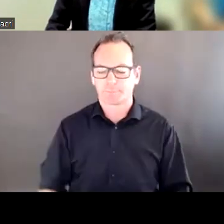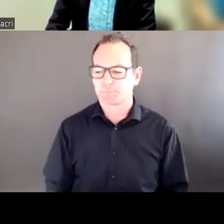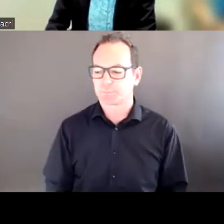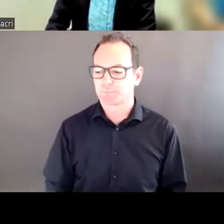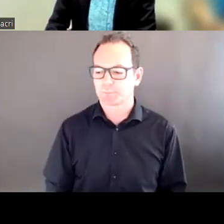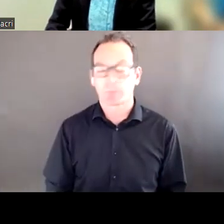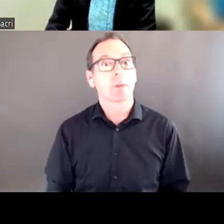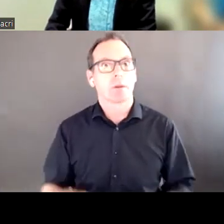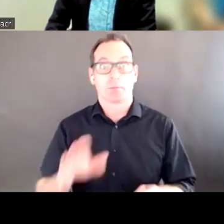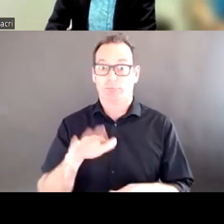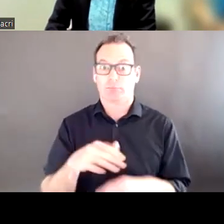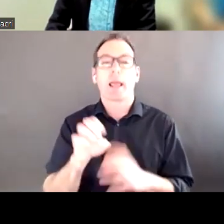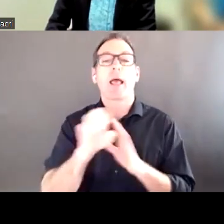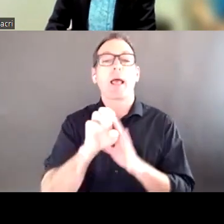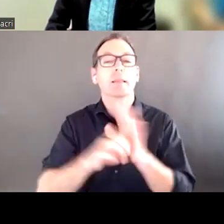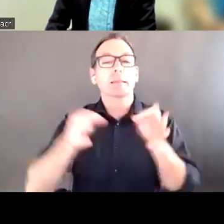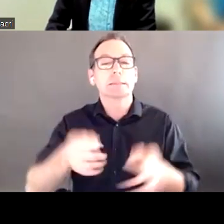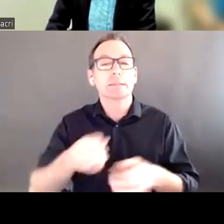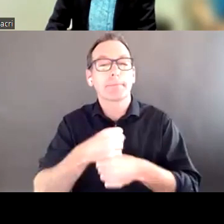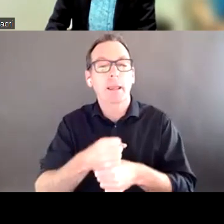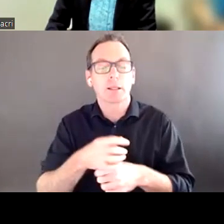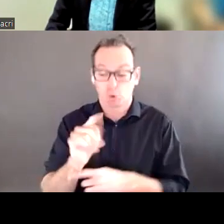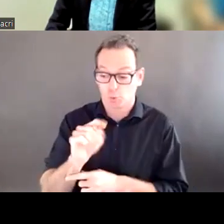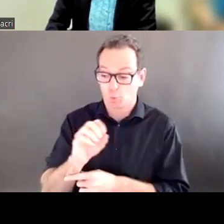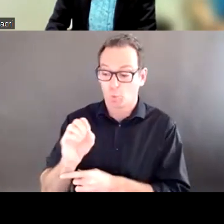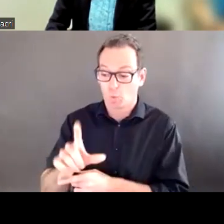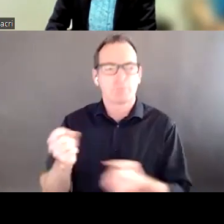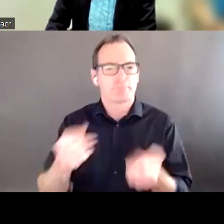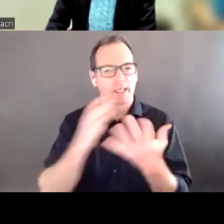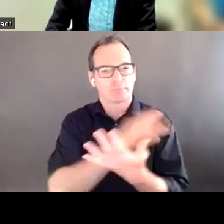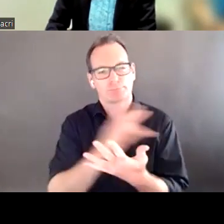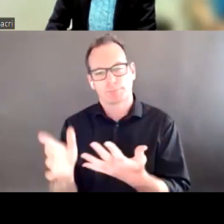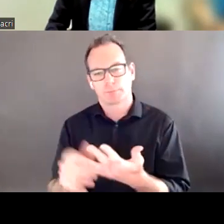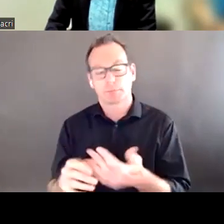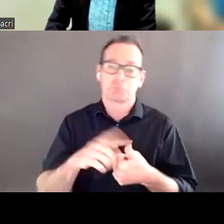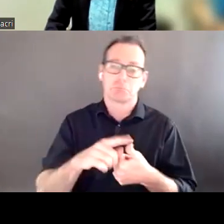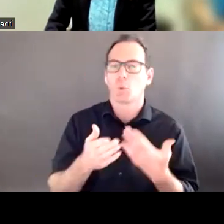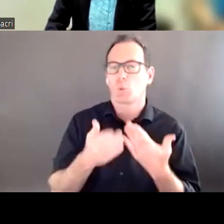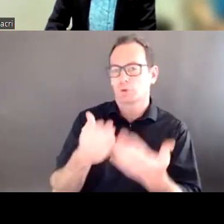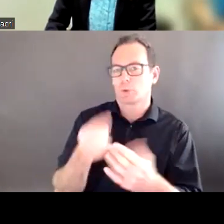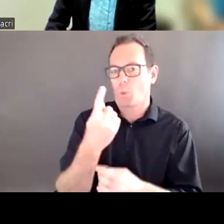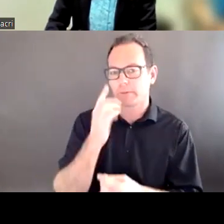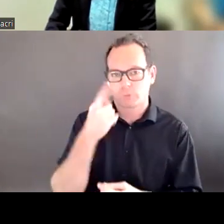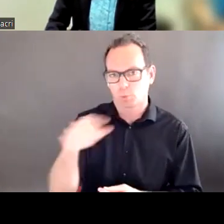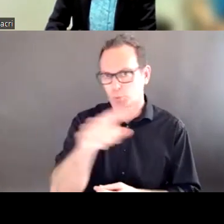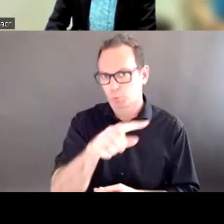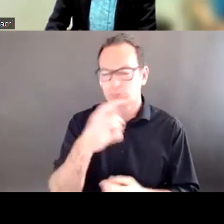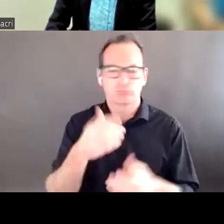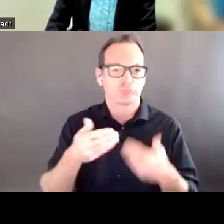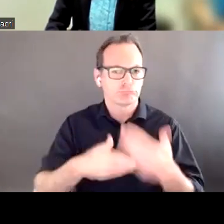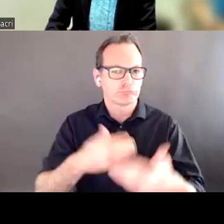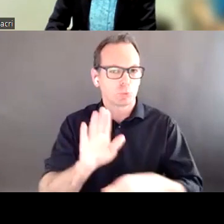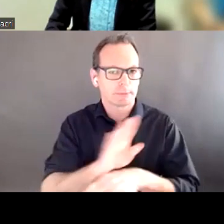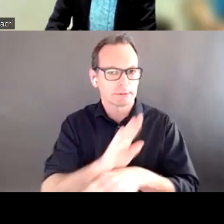ethical decision-making tools, but one tool that may be helpful for you in your practice. And we'll